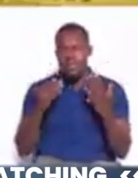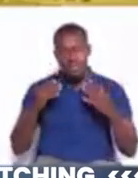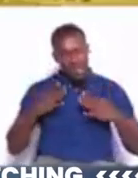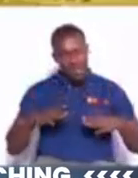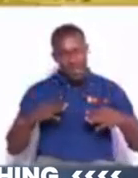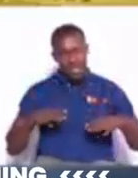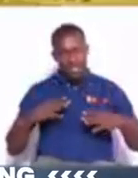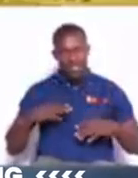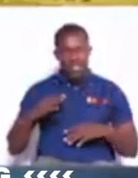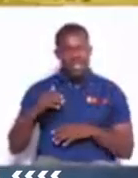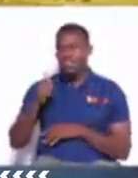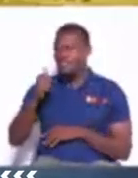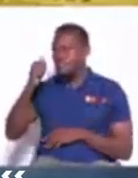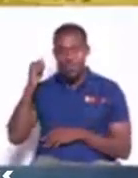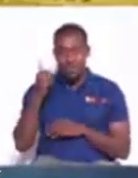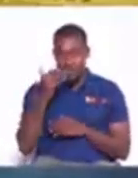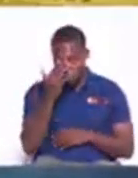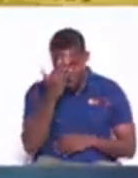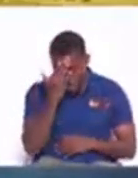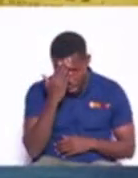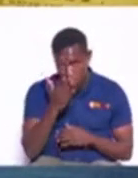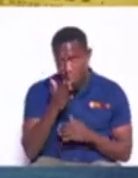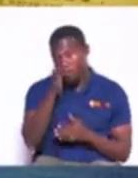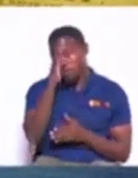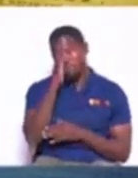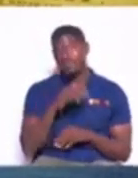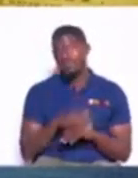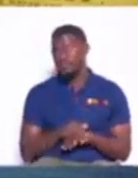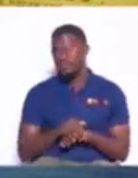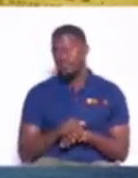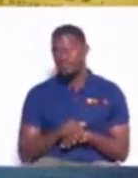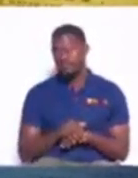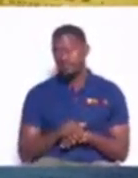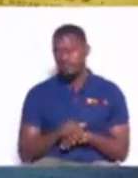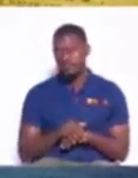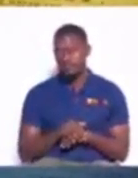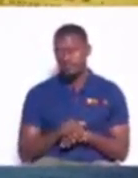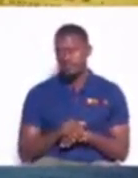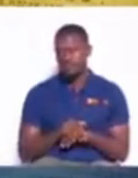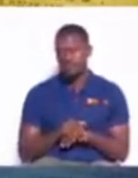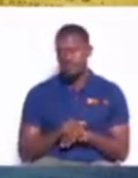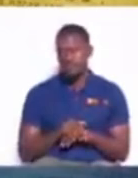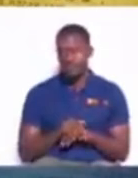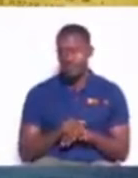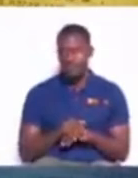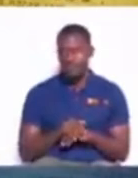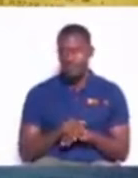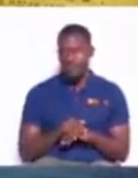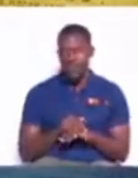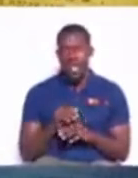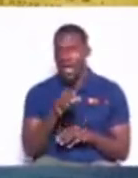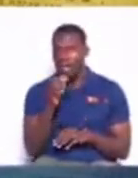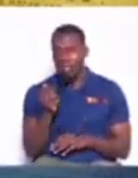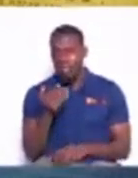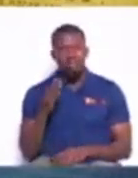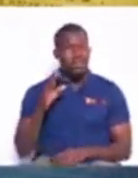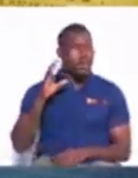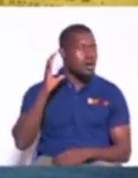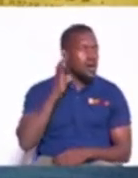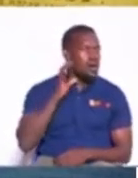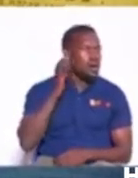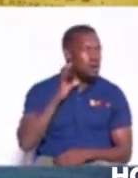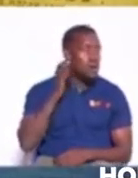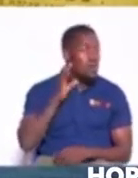and mother. At a day when bombs drop, when murders occur, at a day